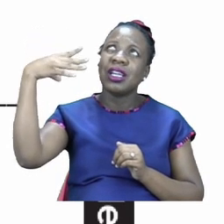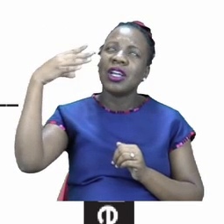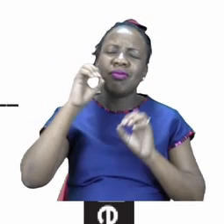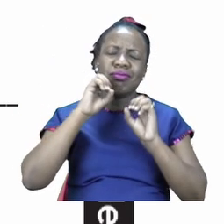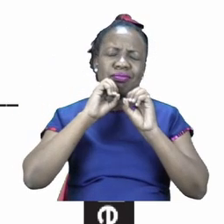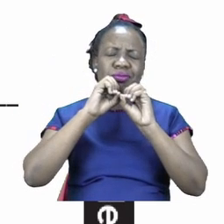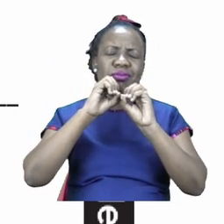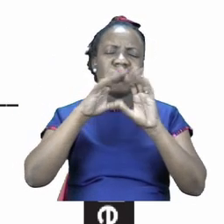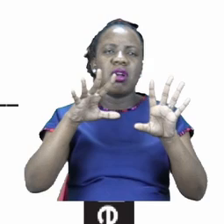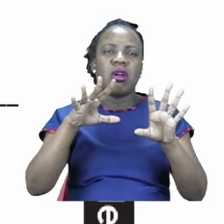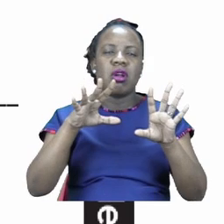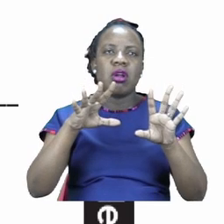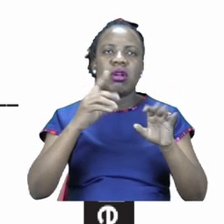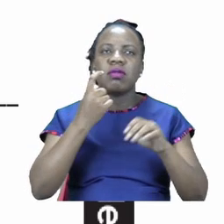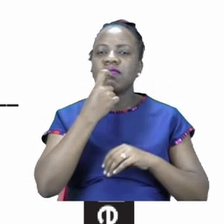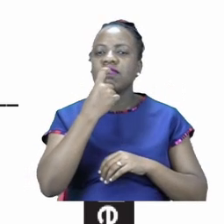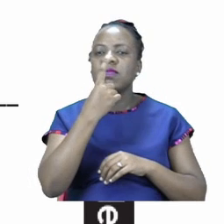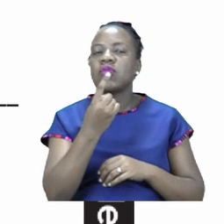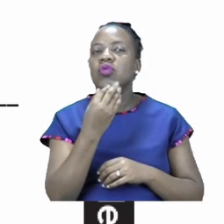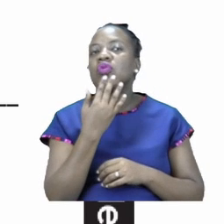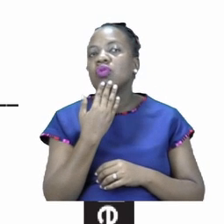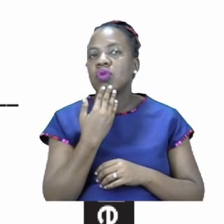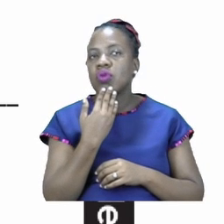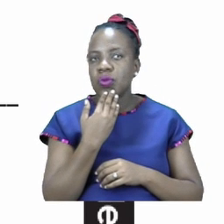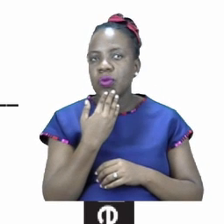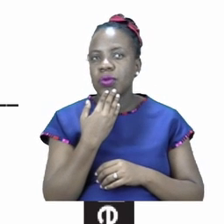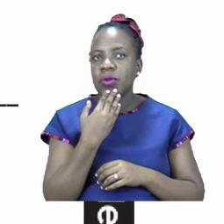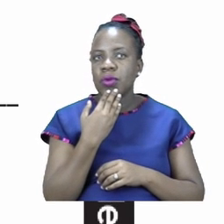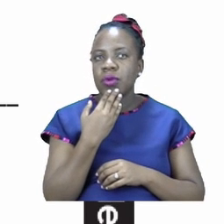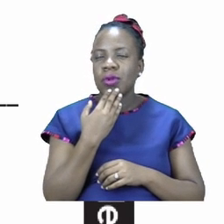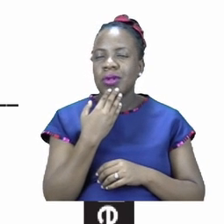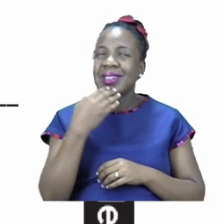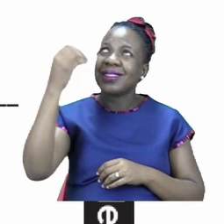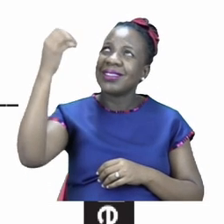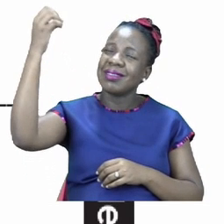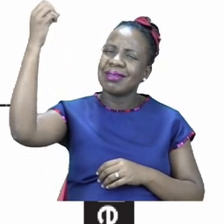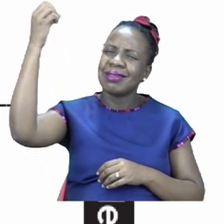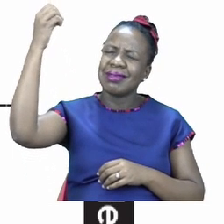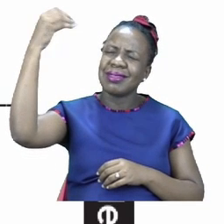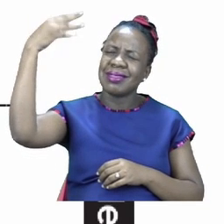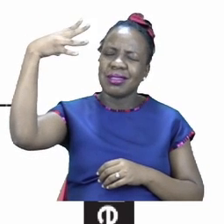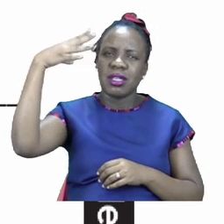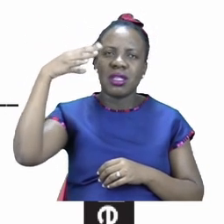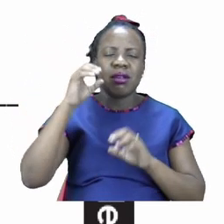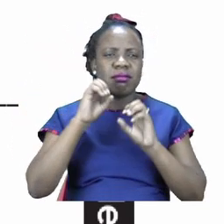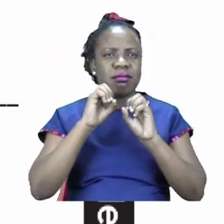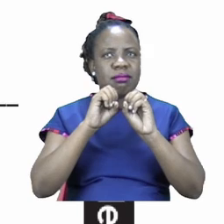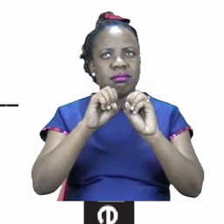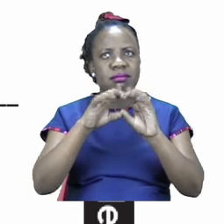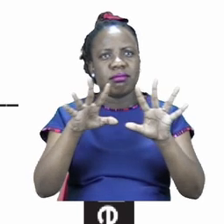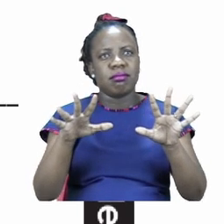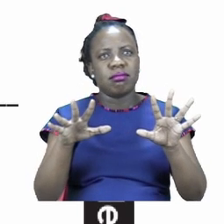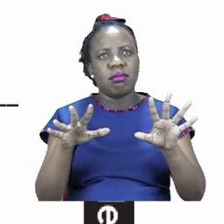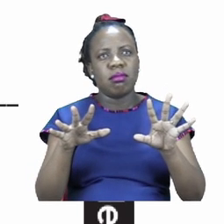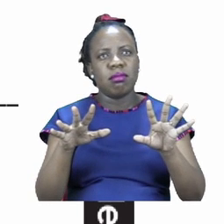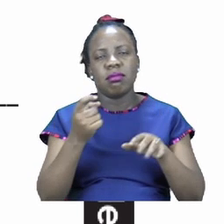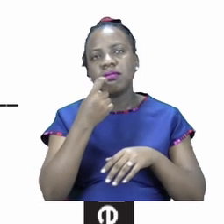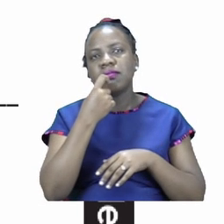bright? Who said, the sun is too bright?